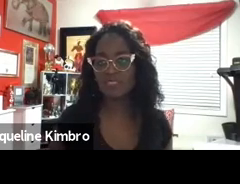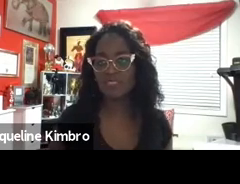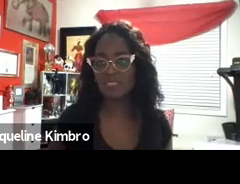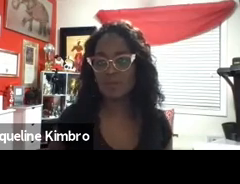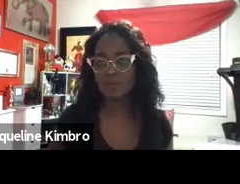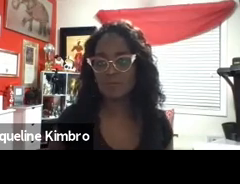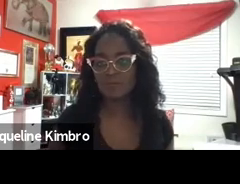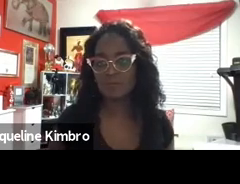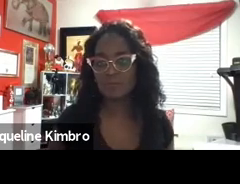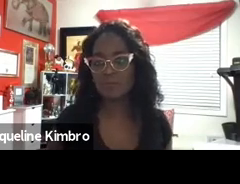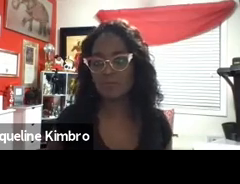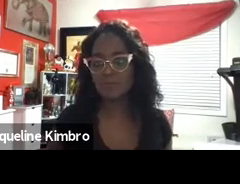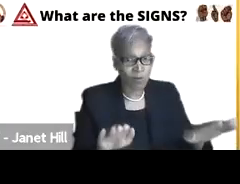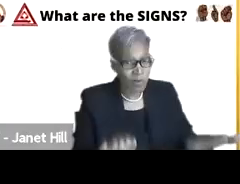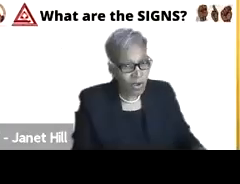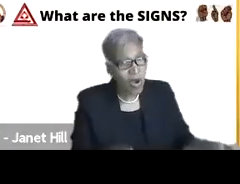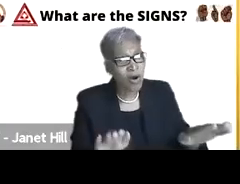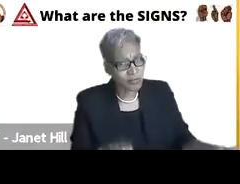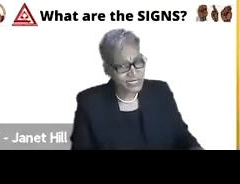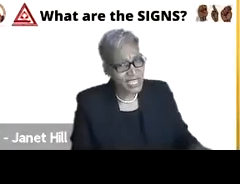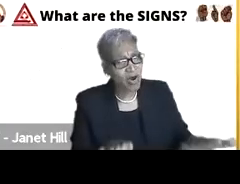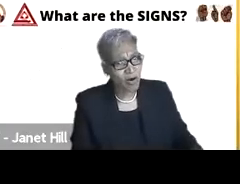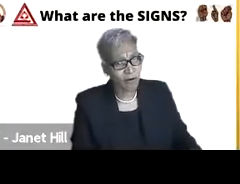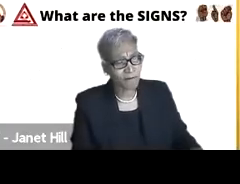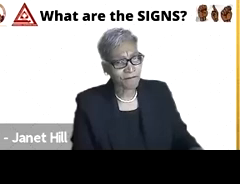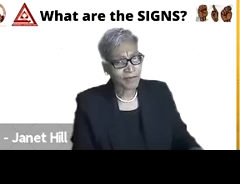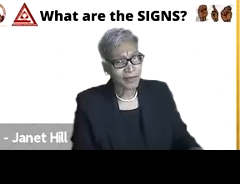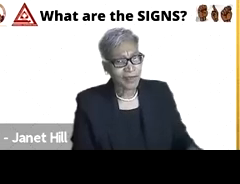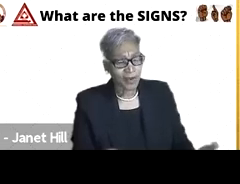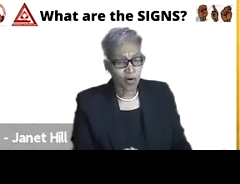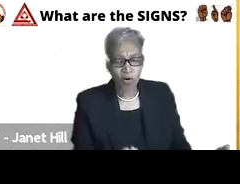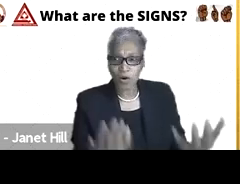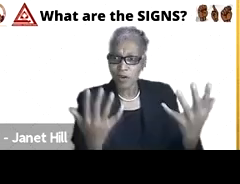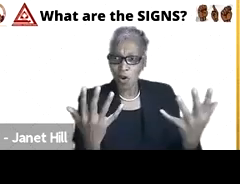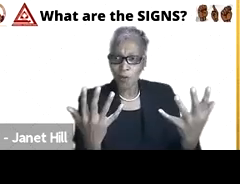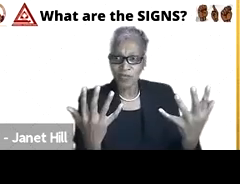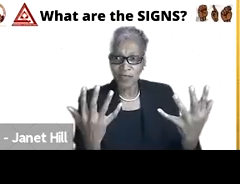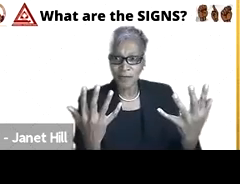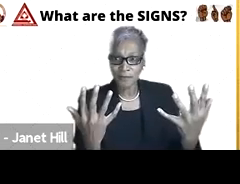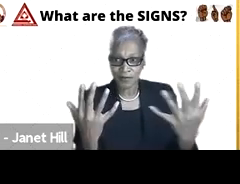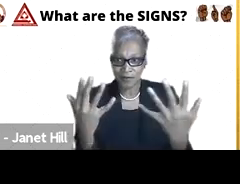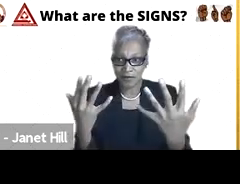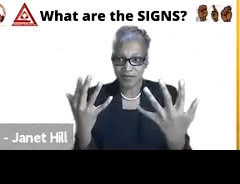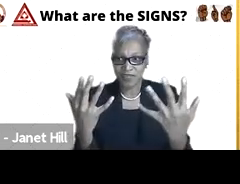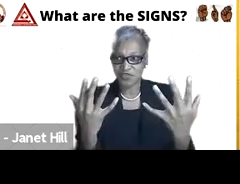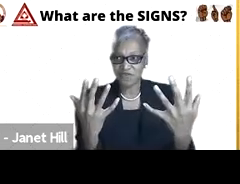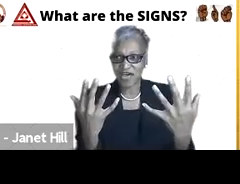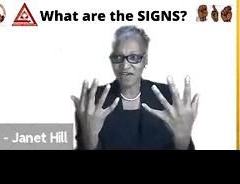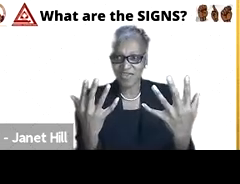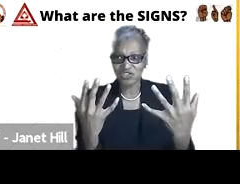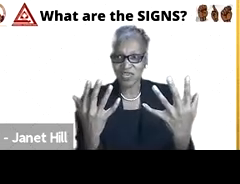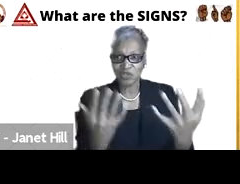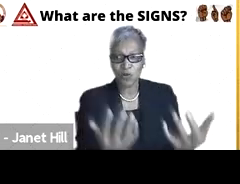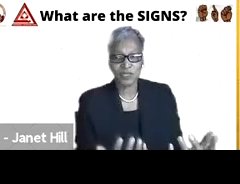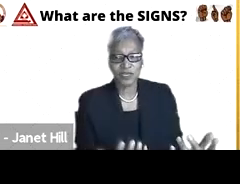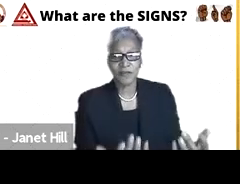Calm down. Or you might say, stay calm. Calm. Stay calm. Or open it up. These are the